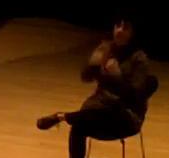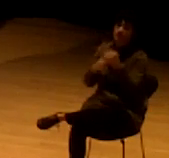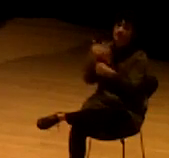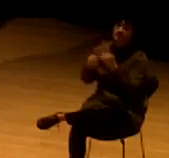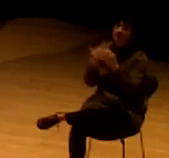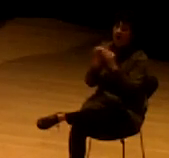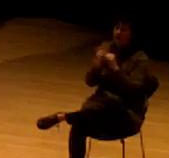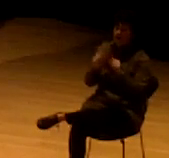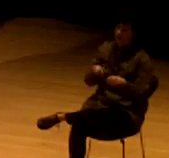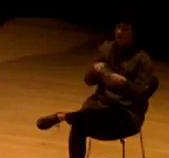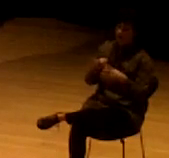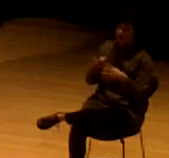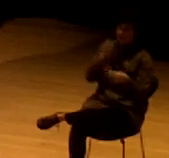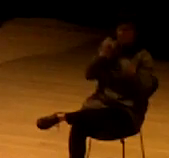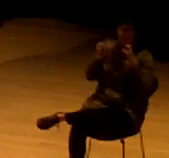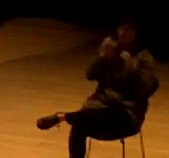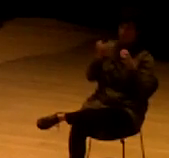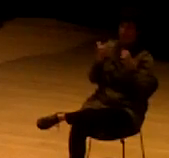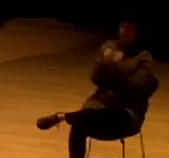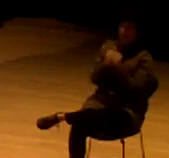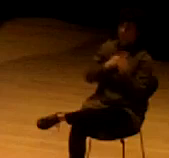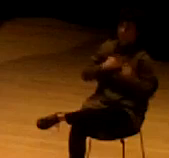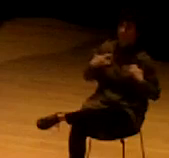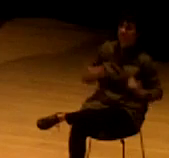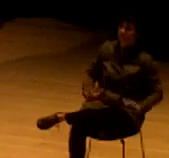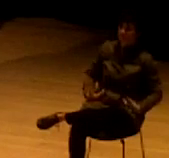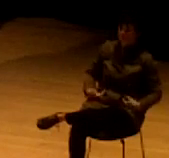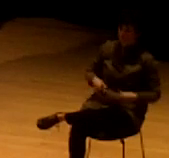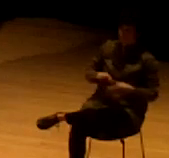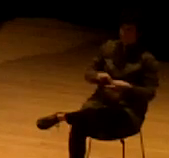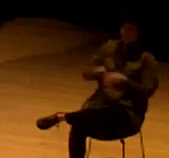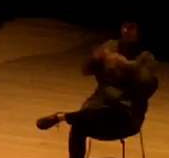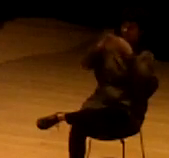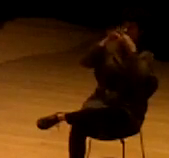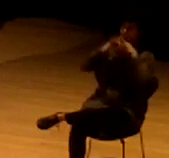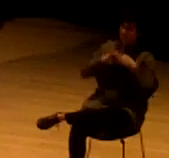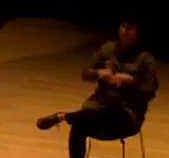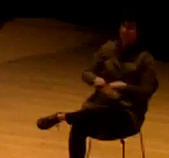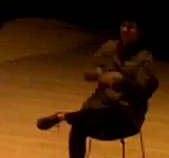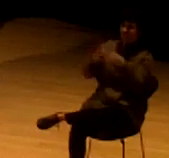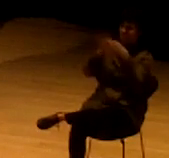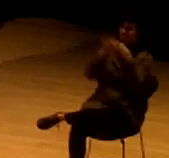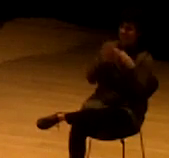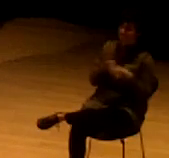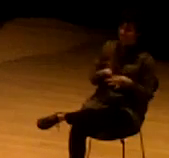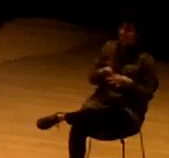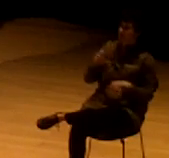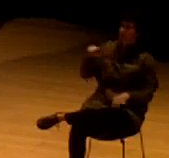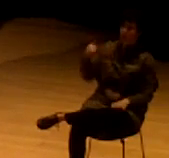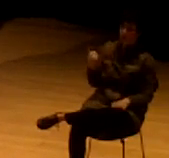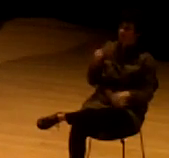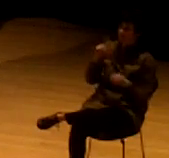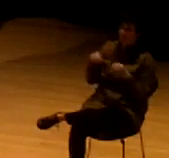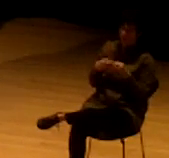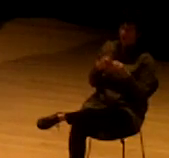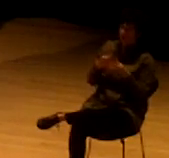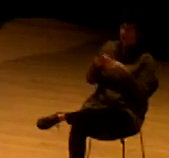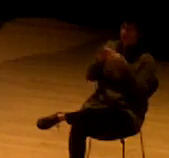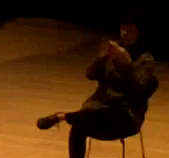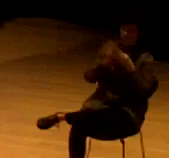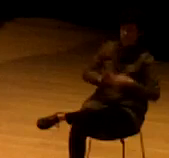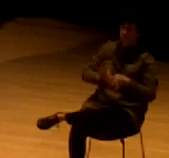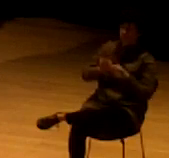call on her body to do that and call on her breath to do that. And I think we're just, I mean, it's all about just your own awareness in your